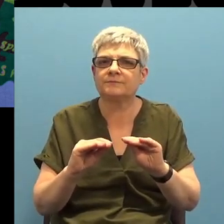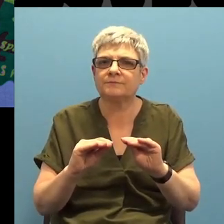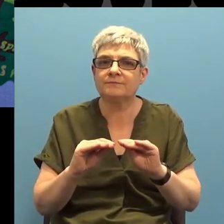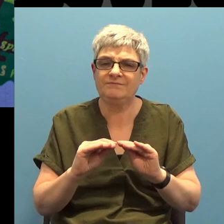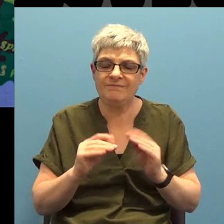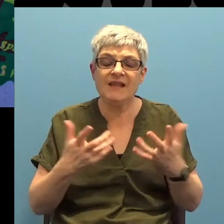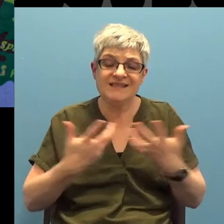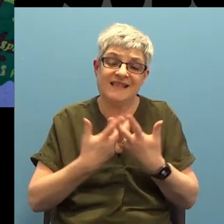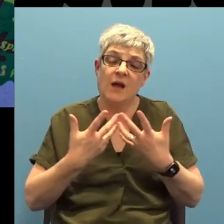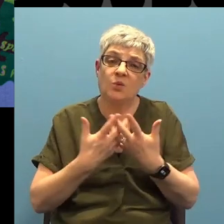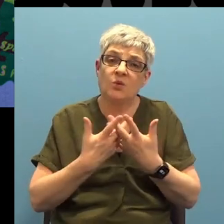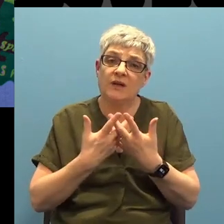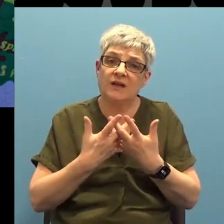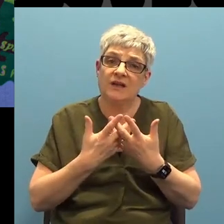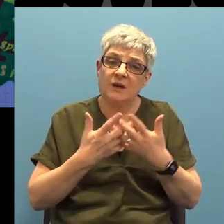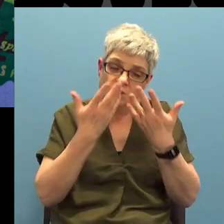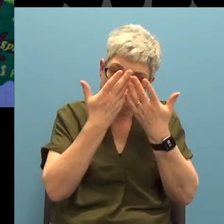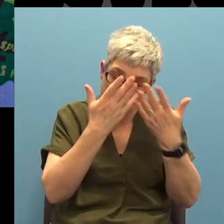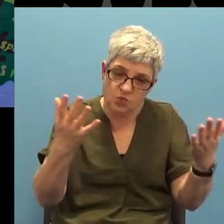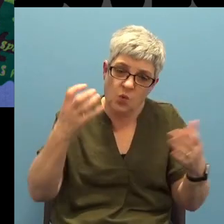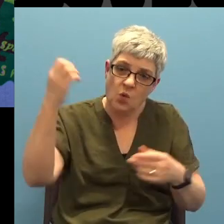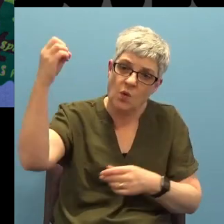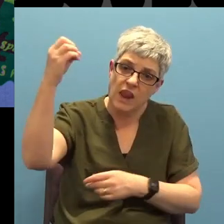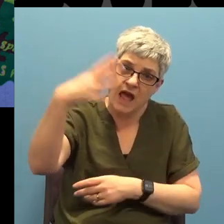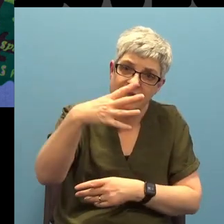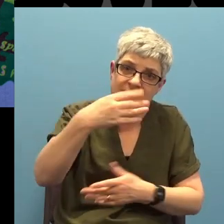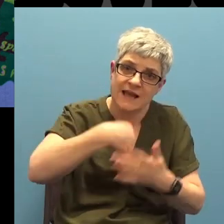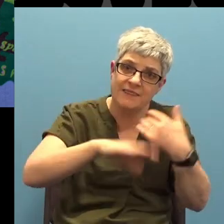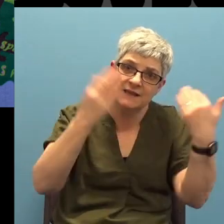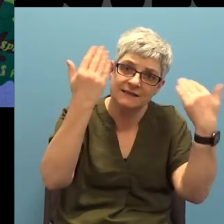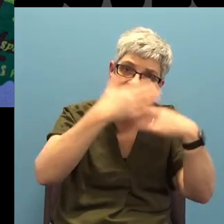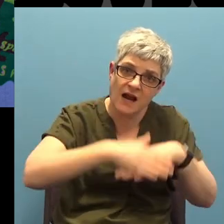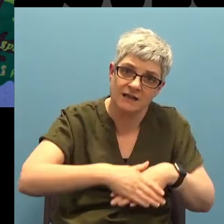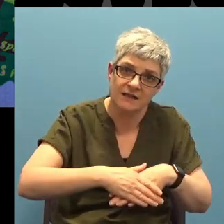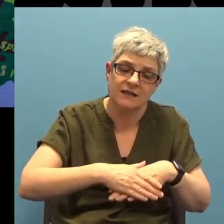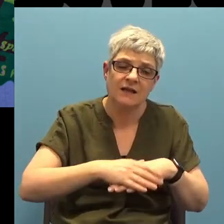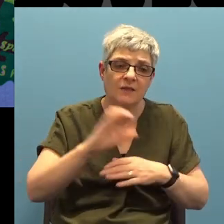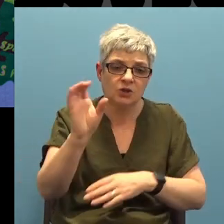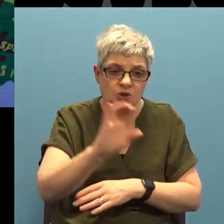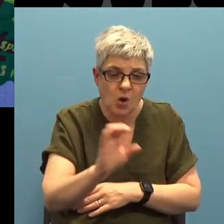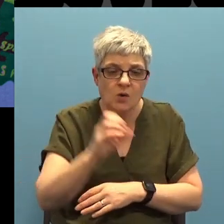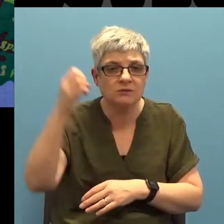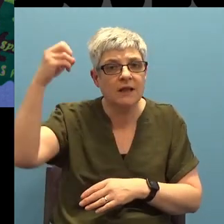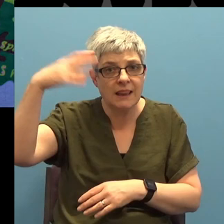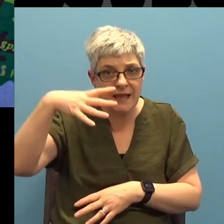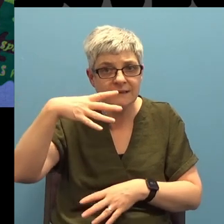This is how we shine a light in the darkness. This is how we become the salt and the light of the earth.